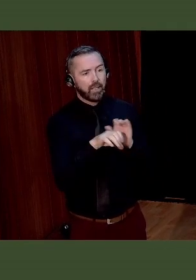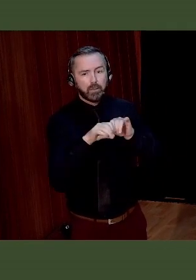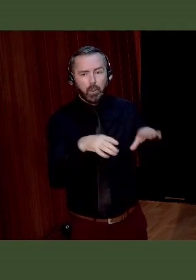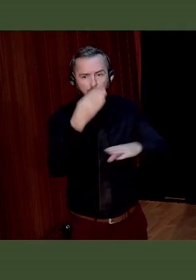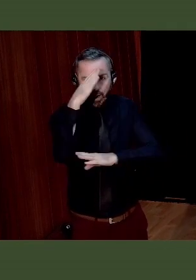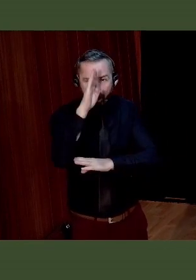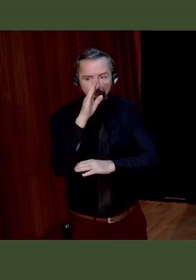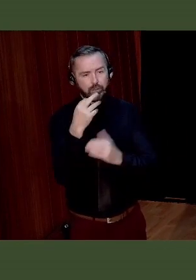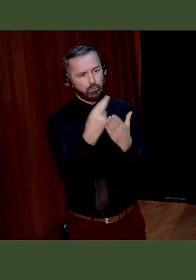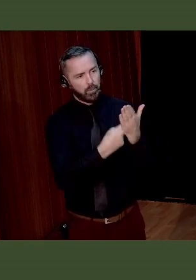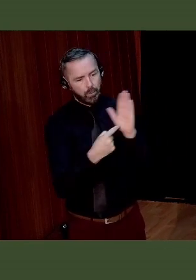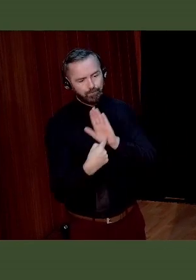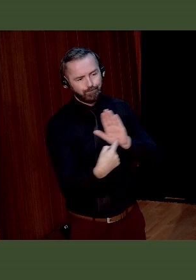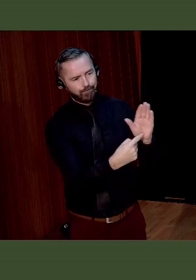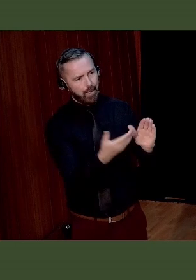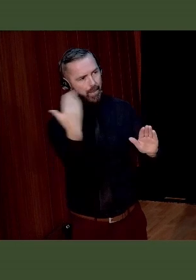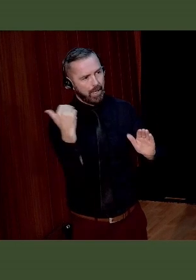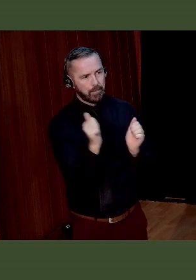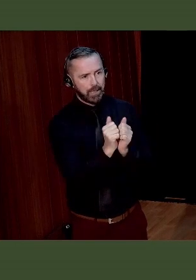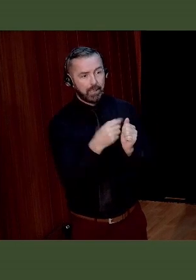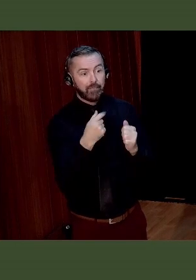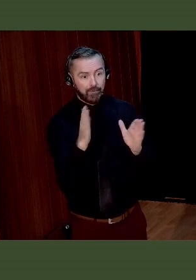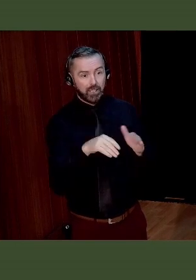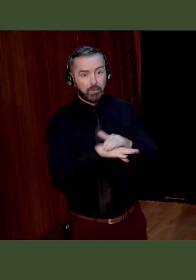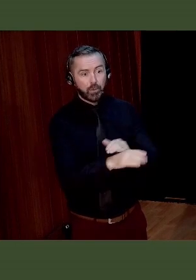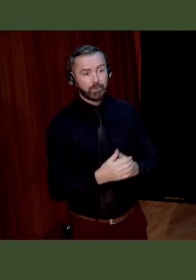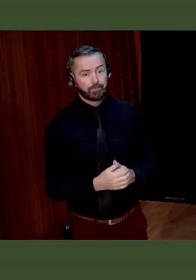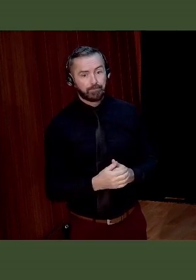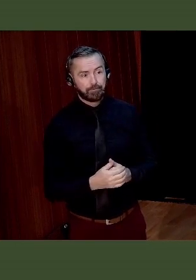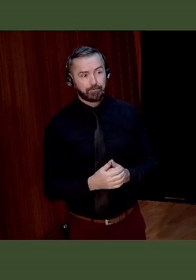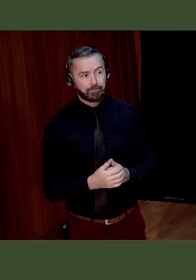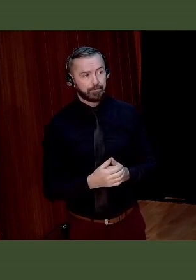the Irish version of the report of the last meeting, which was sent to them.